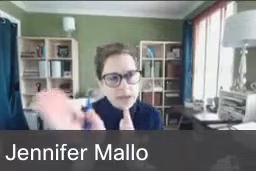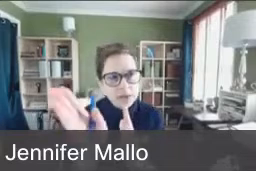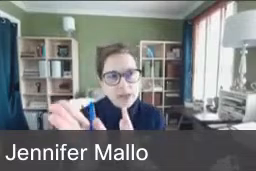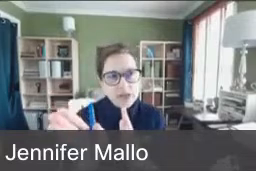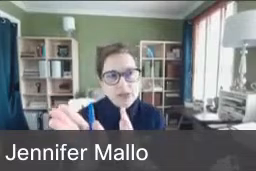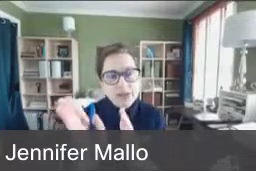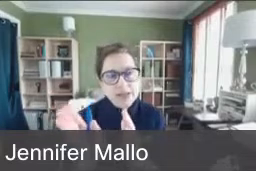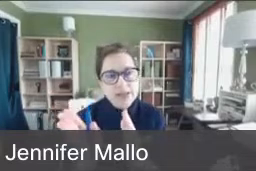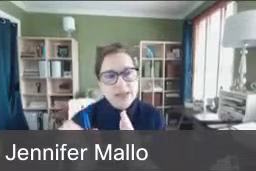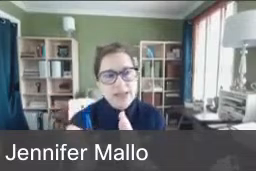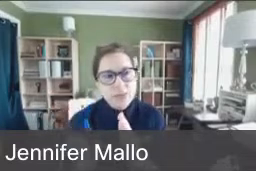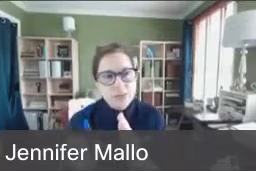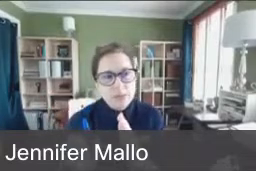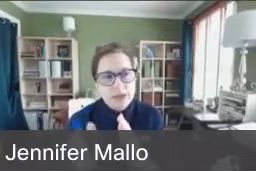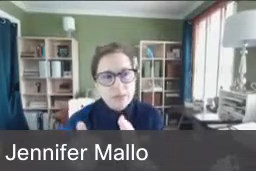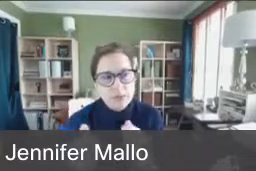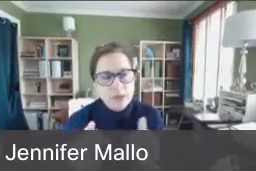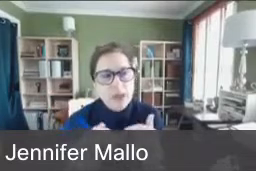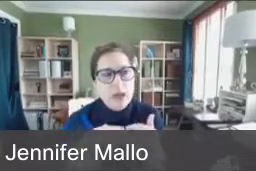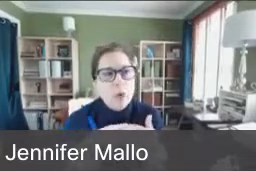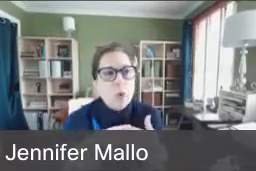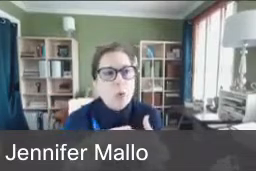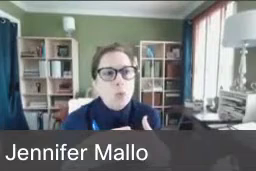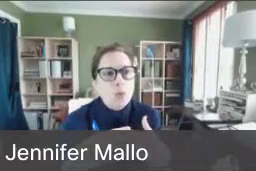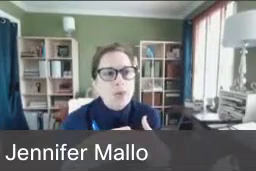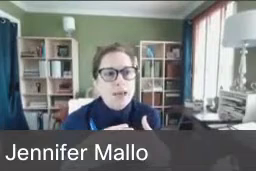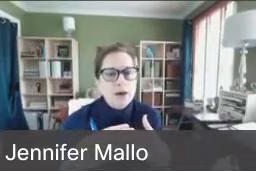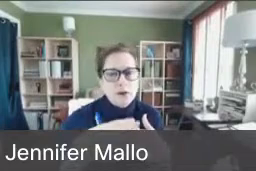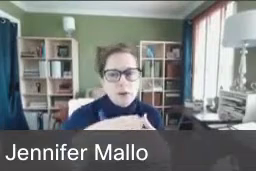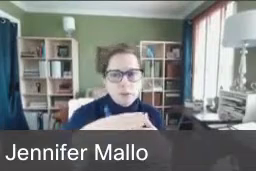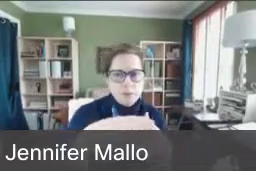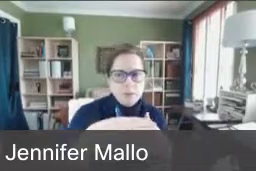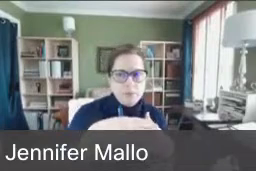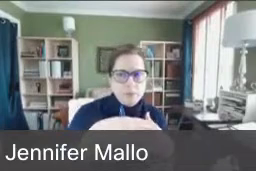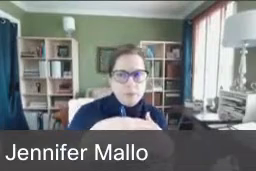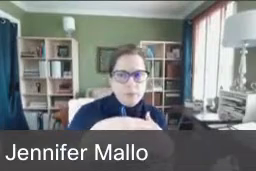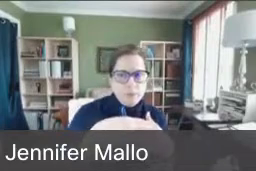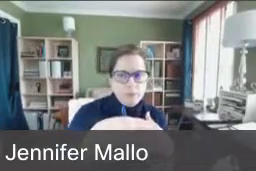the calculations that DLS was coming up with, the